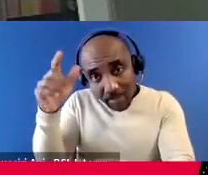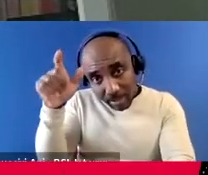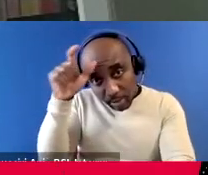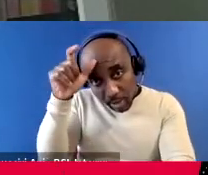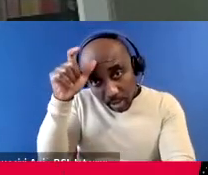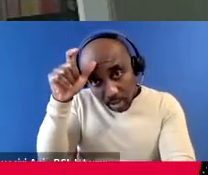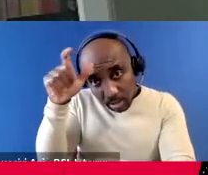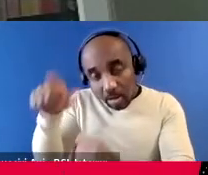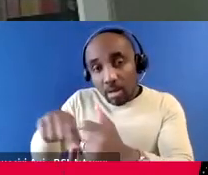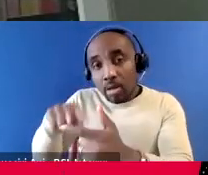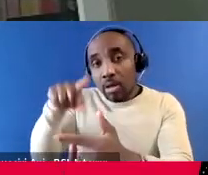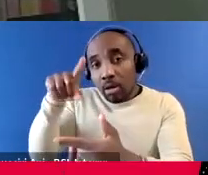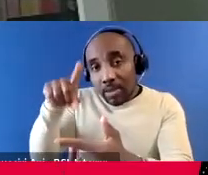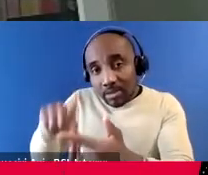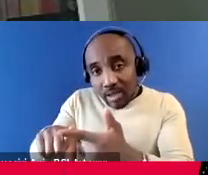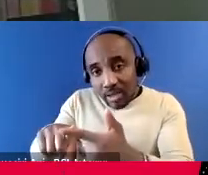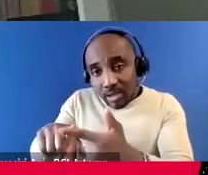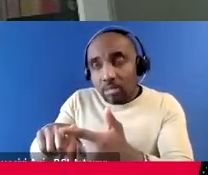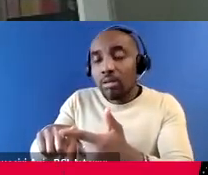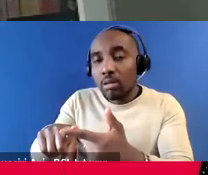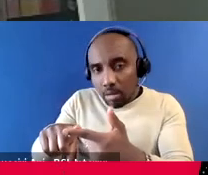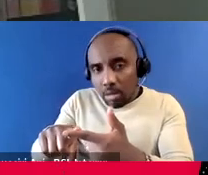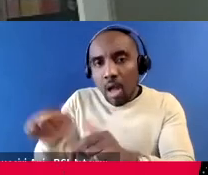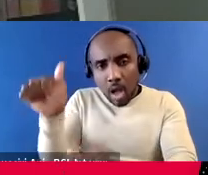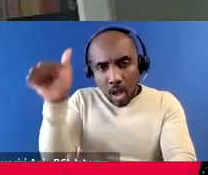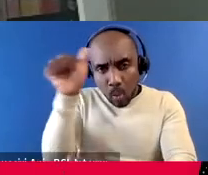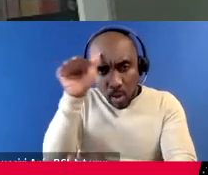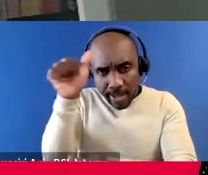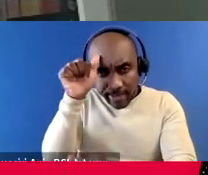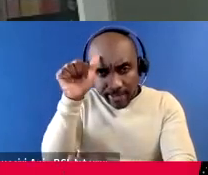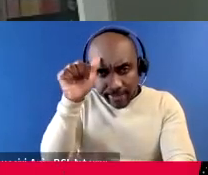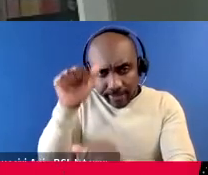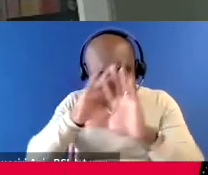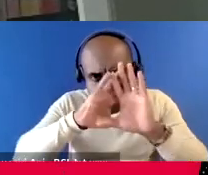actions, which mean that we aren't just speaking on behalf